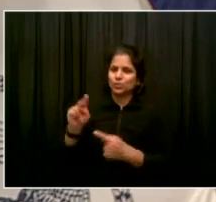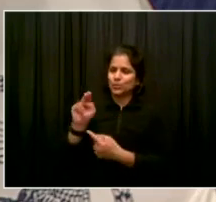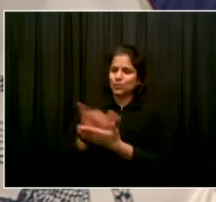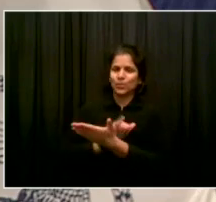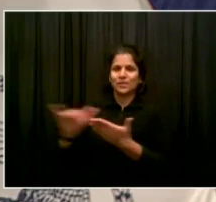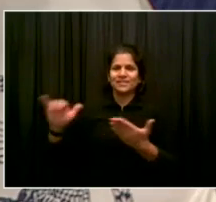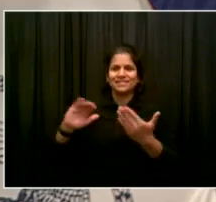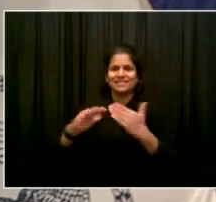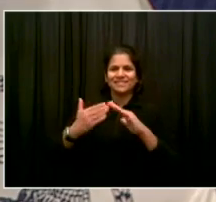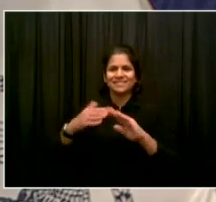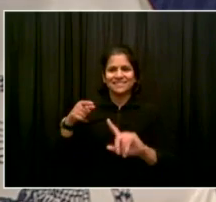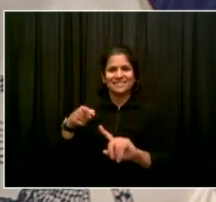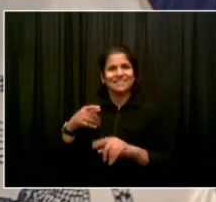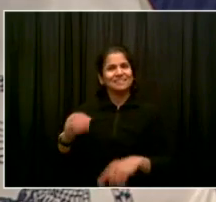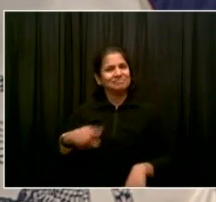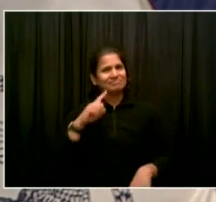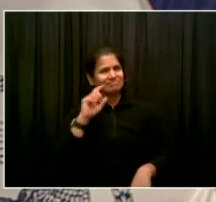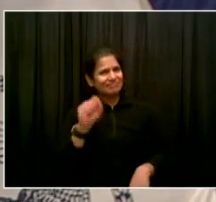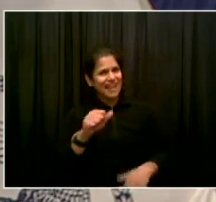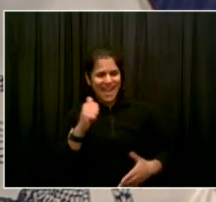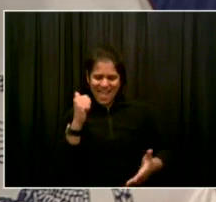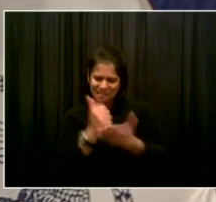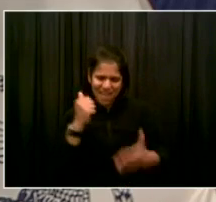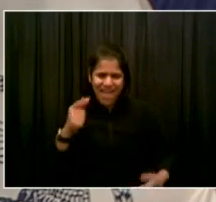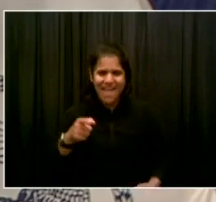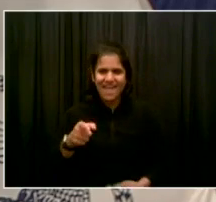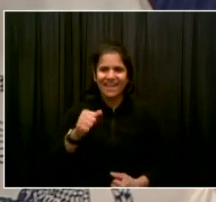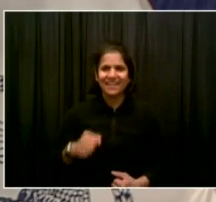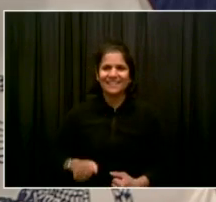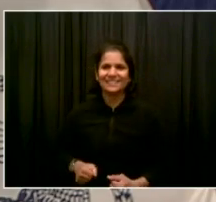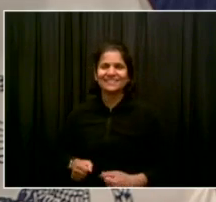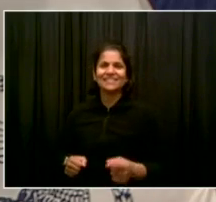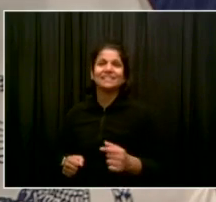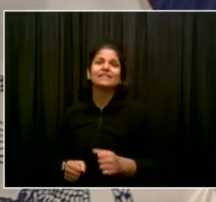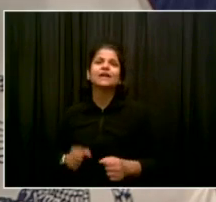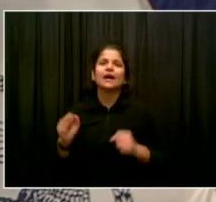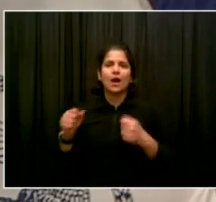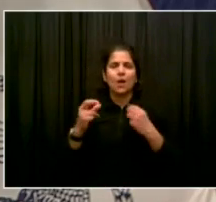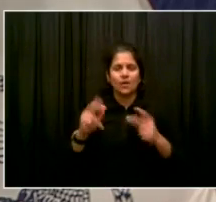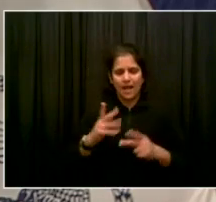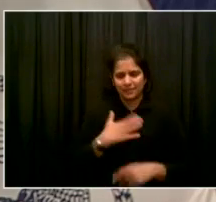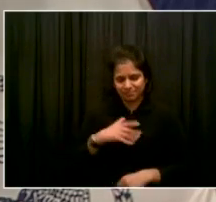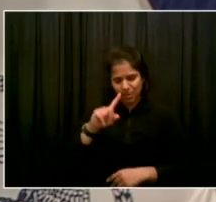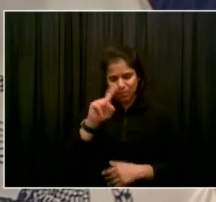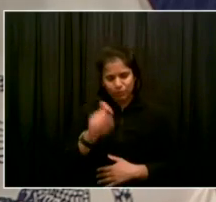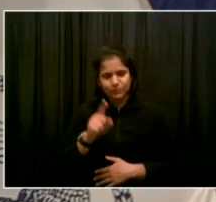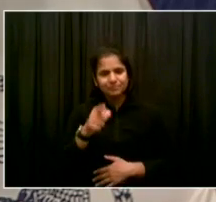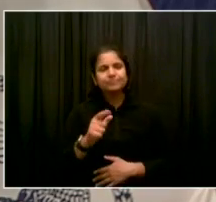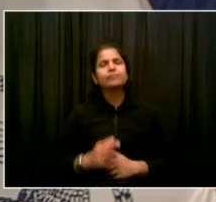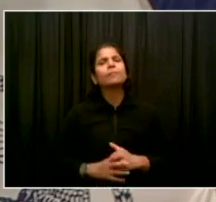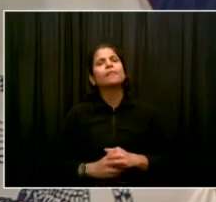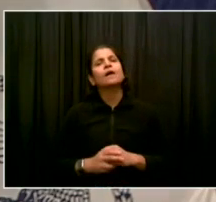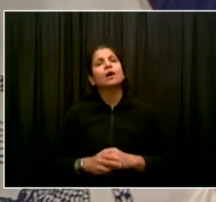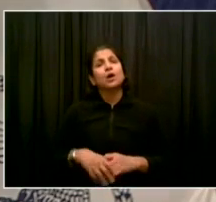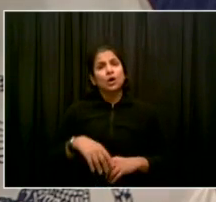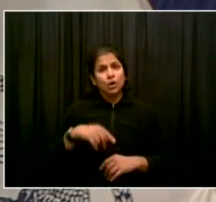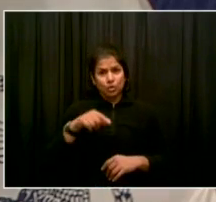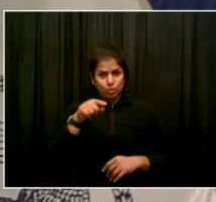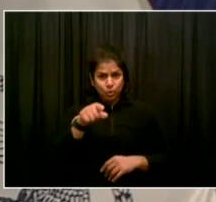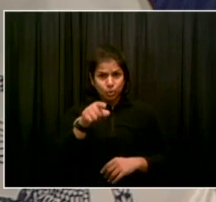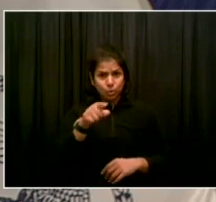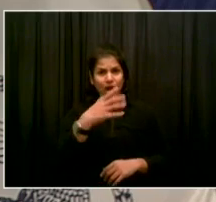You said it, and I will ask the question. You and your healthcare team have said that